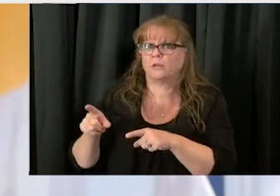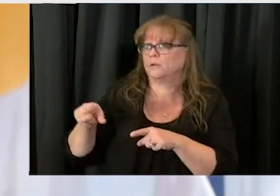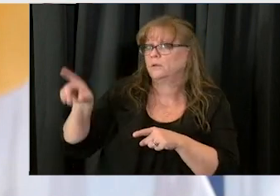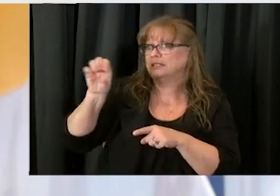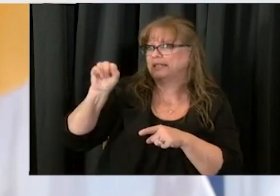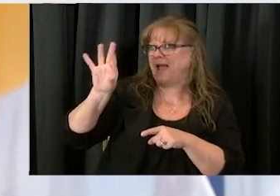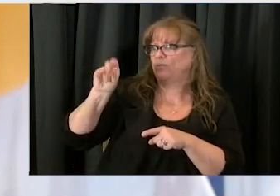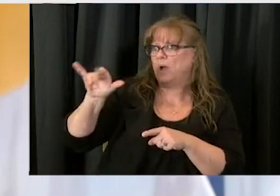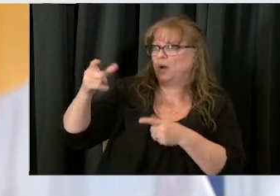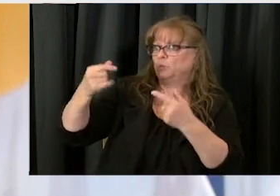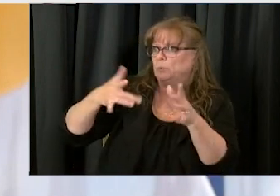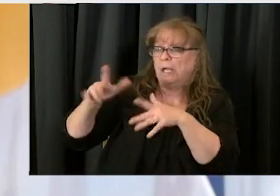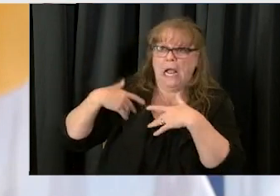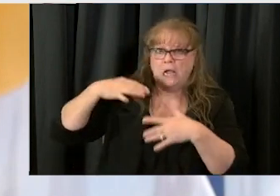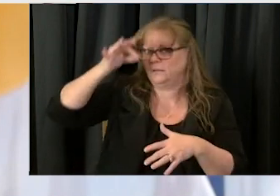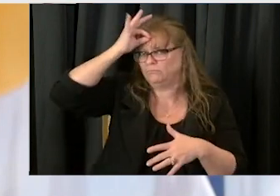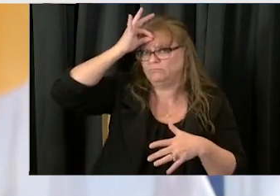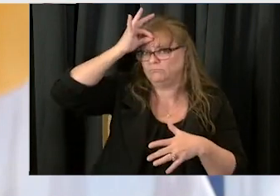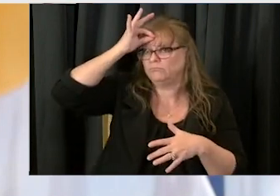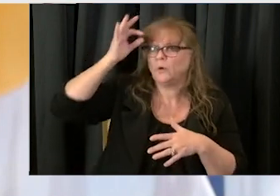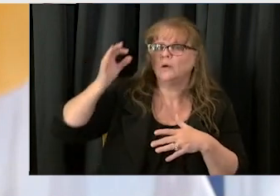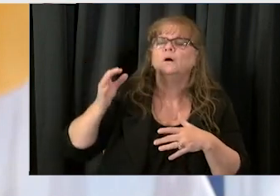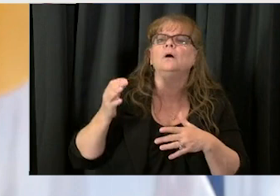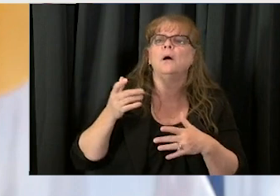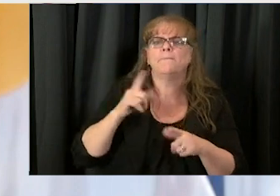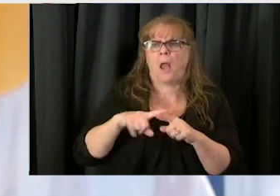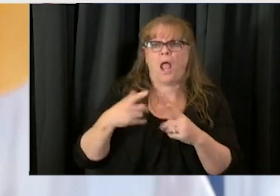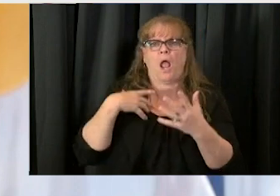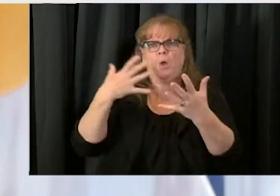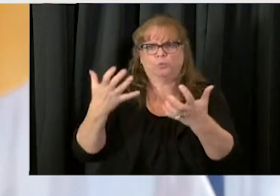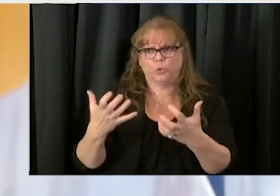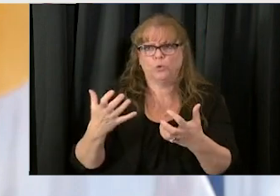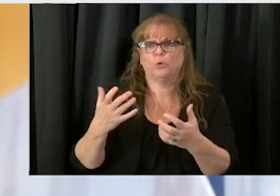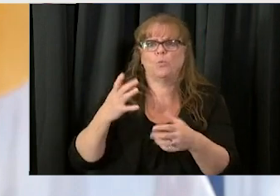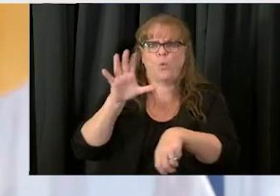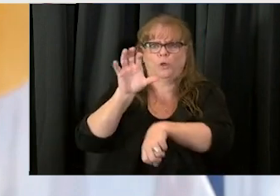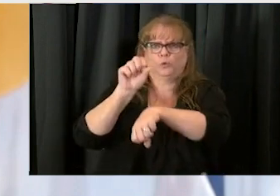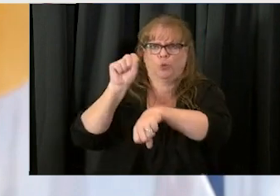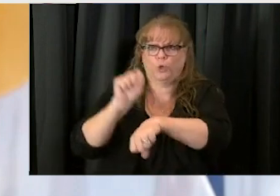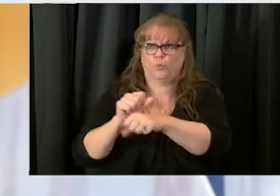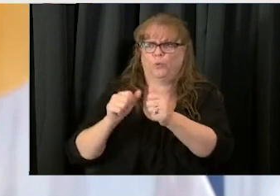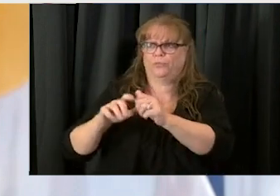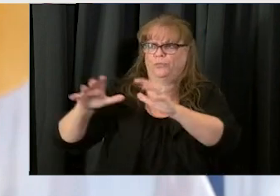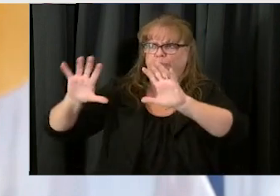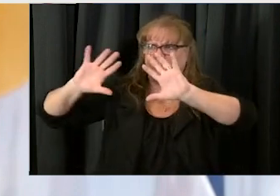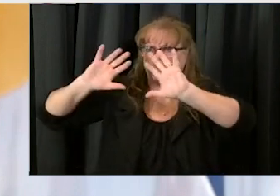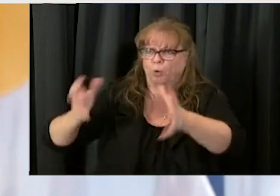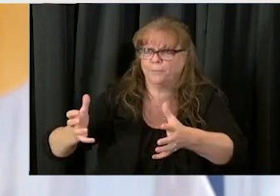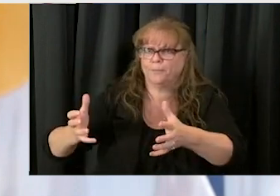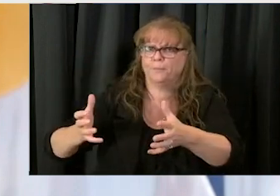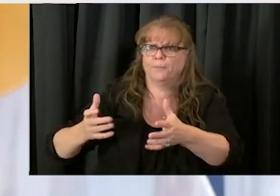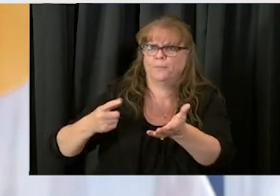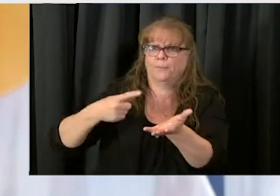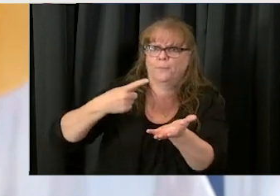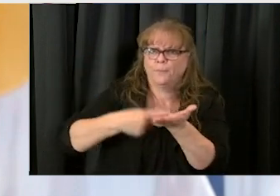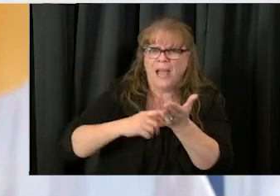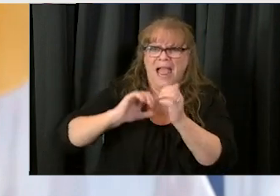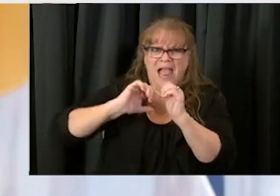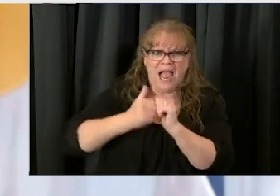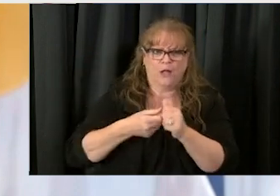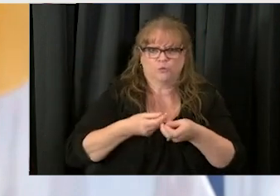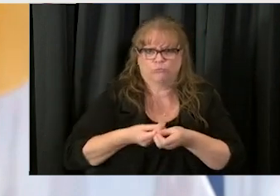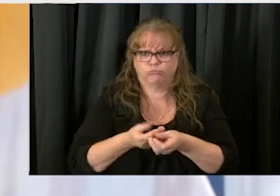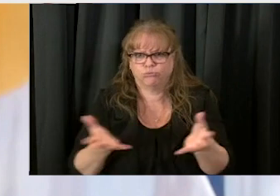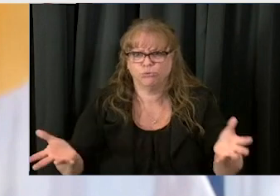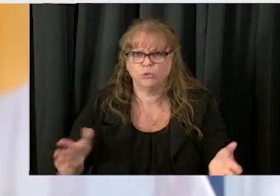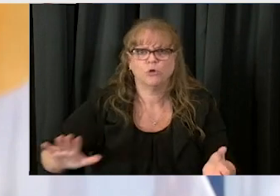They plan to do initial discussions where they plan to do that internally, but that also is early March. So they haven't yet